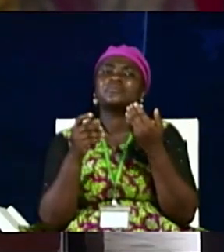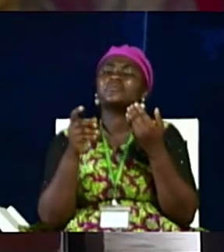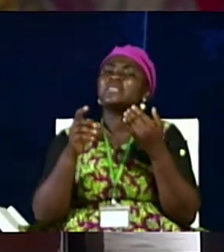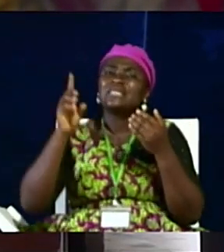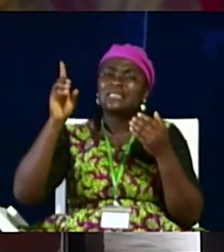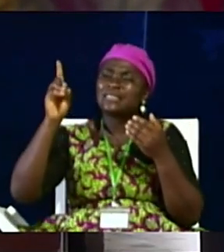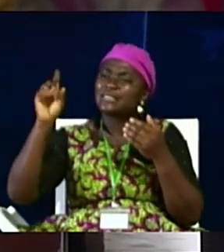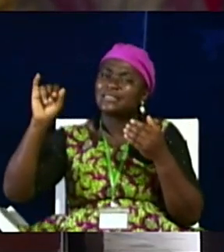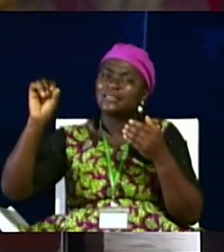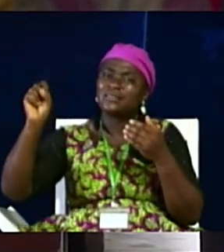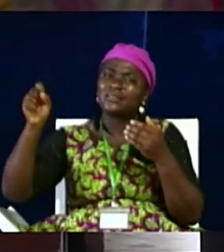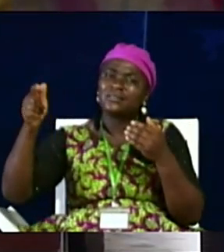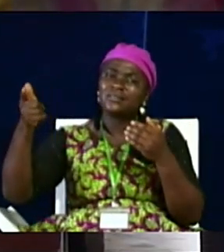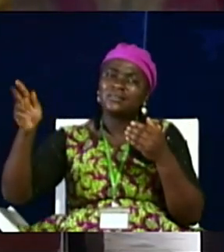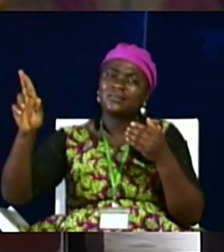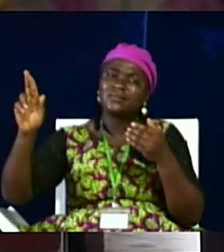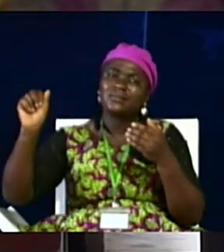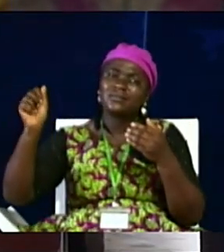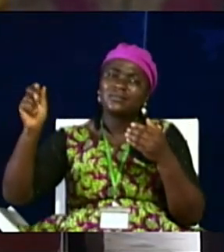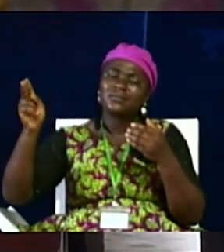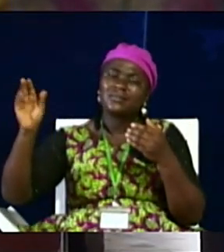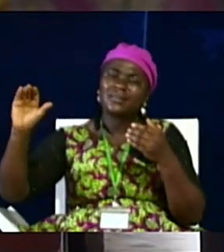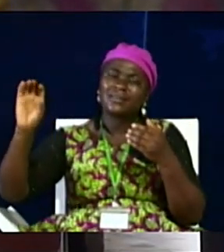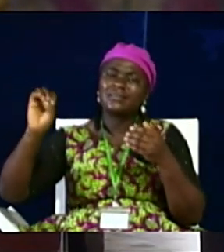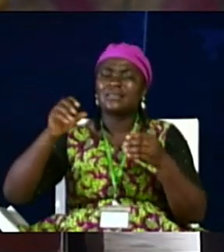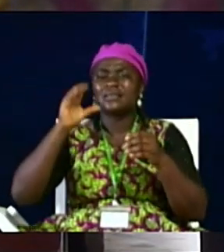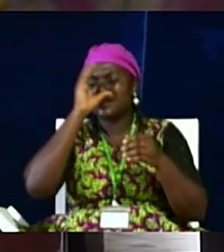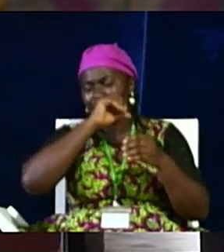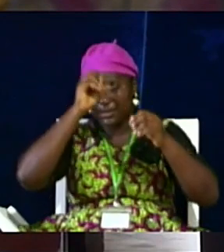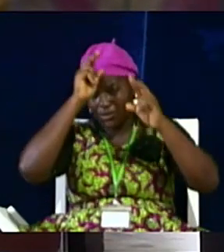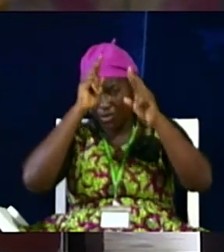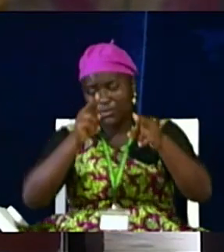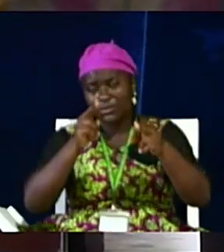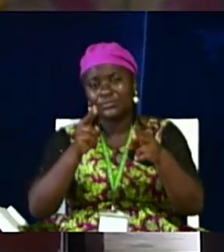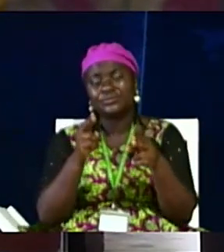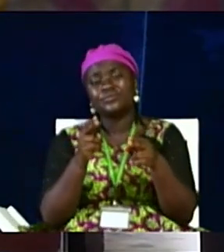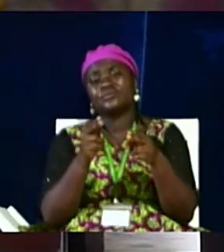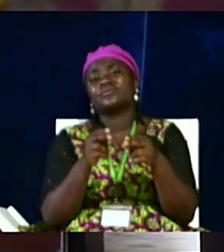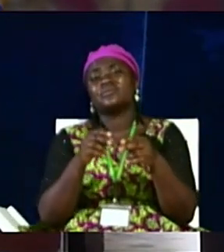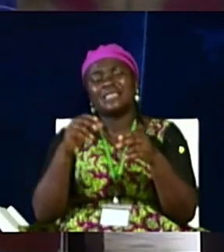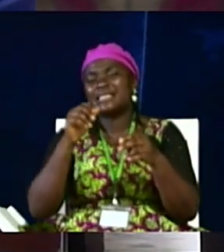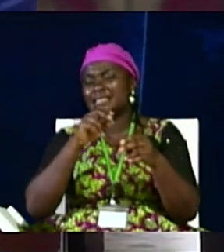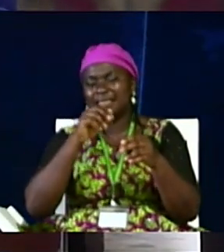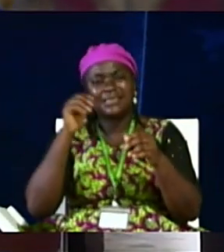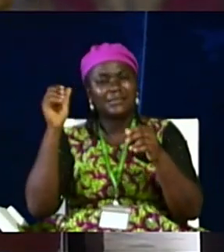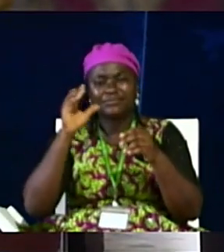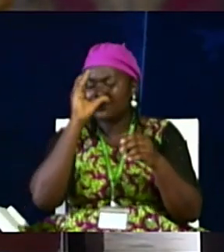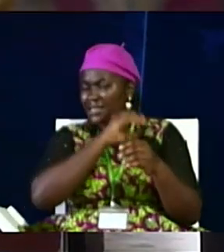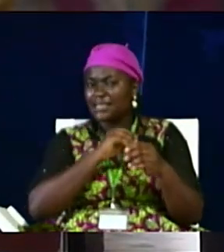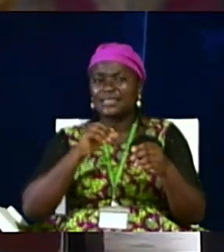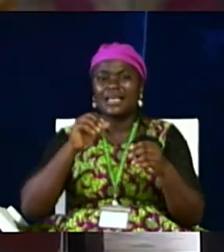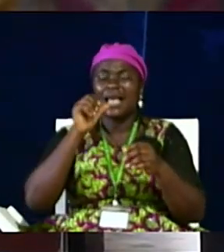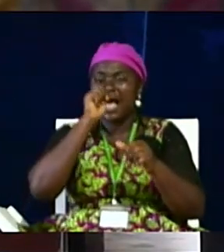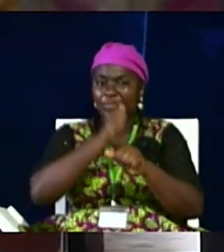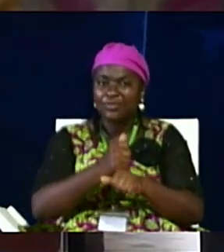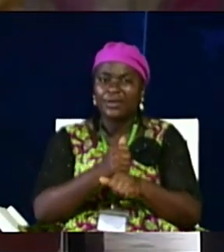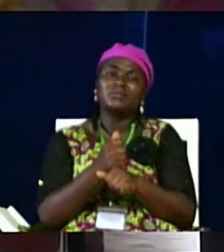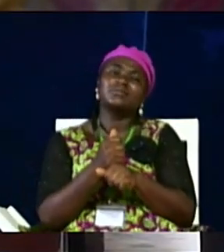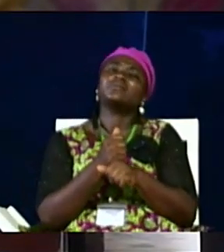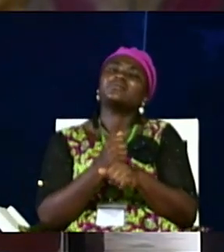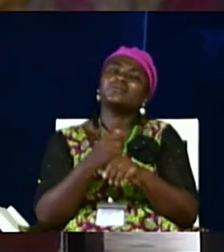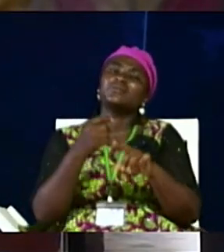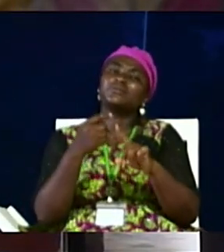disgrace, dishonor, disrepute, disapproval, or sanction